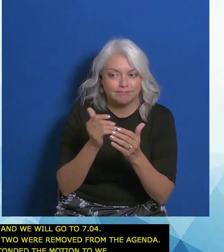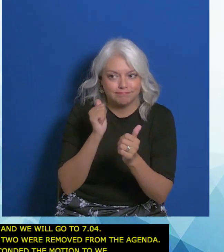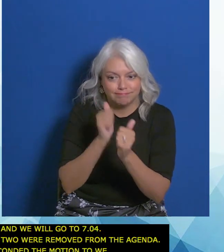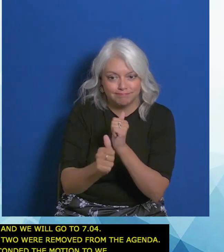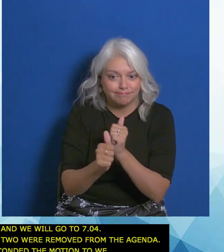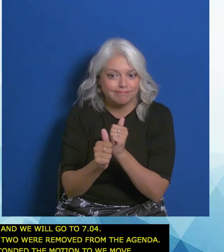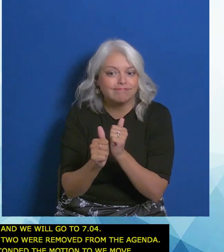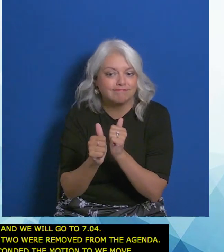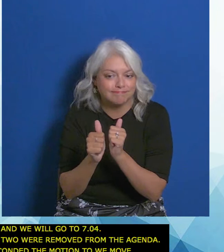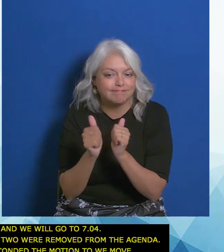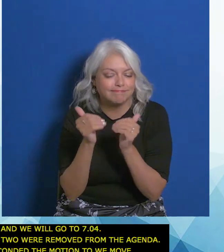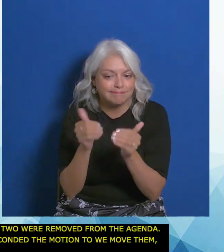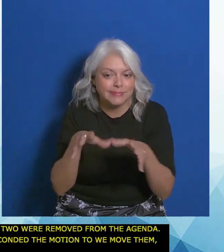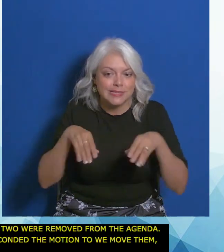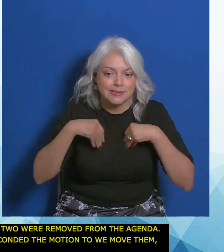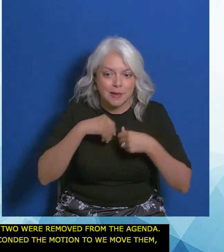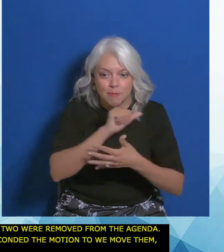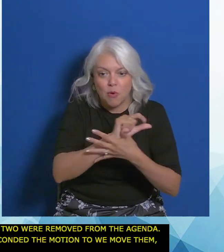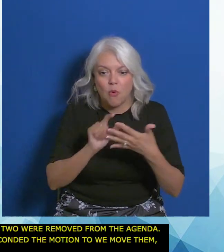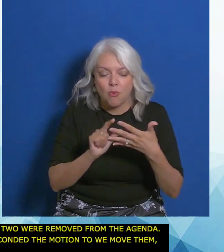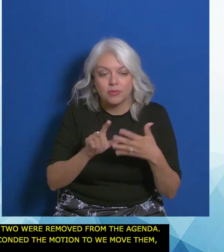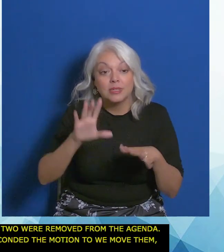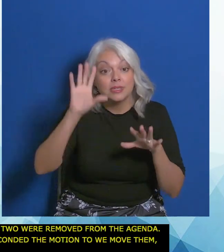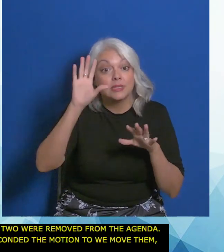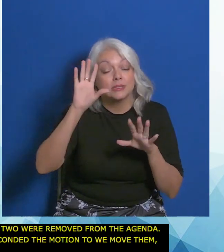Thank you. No problem.